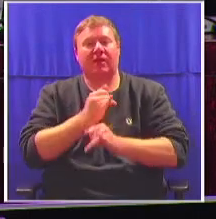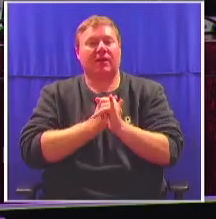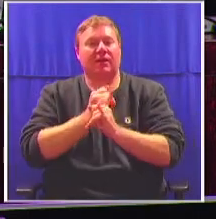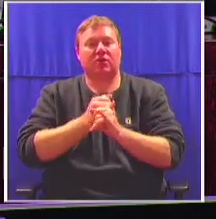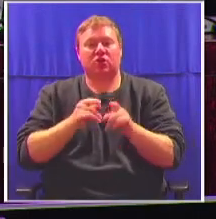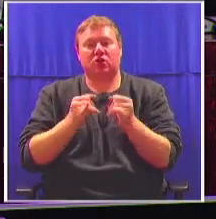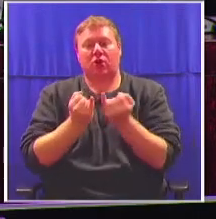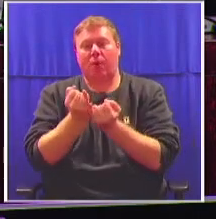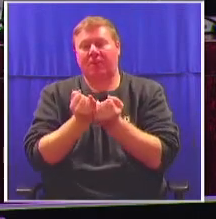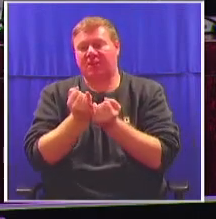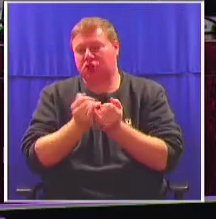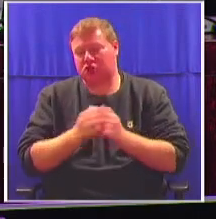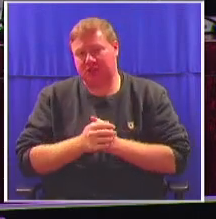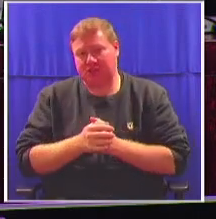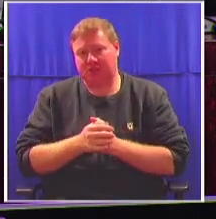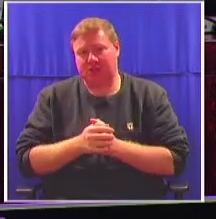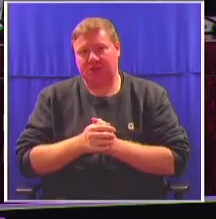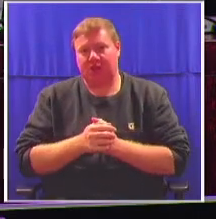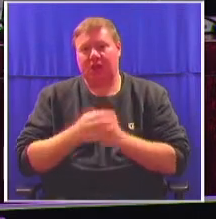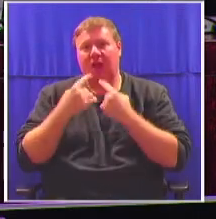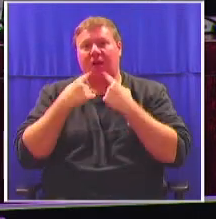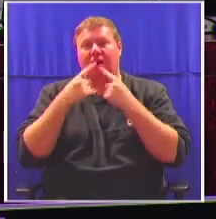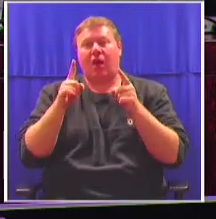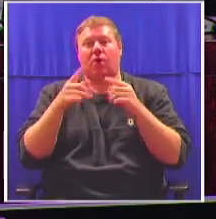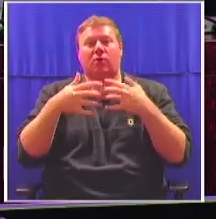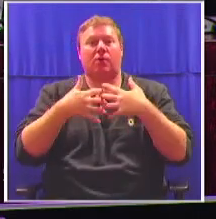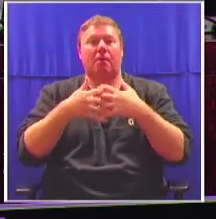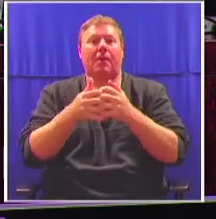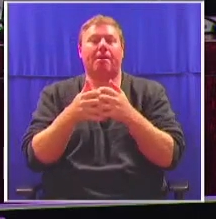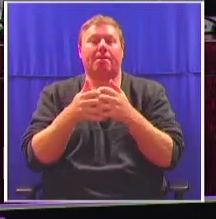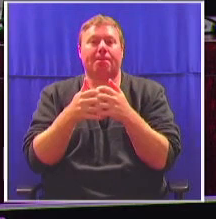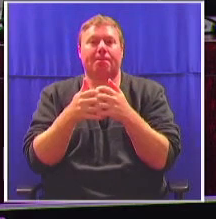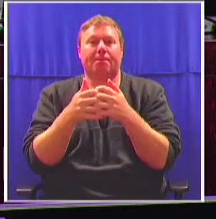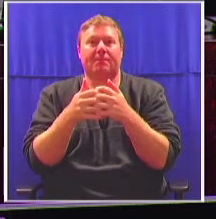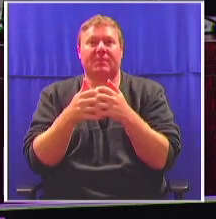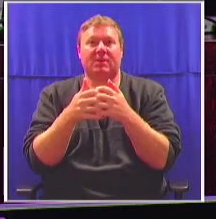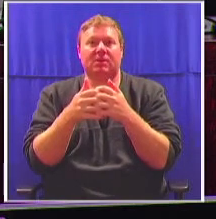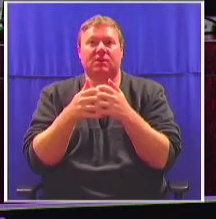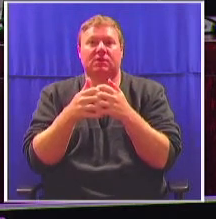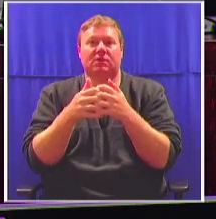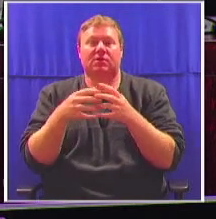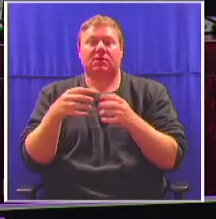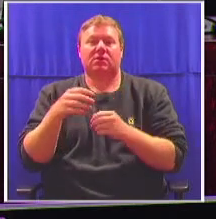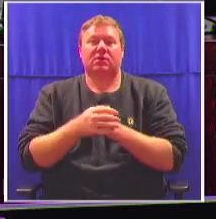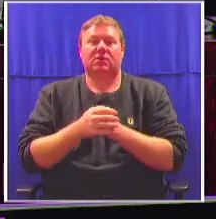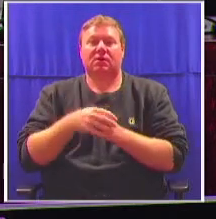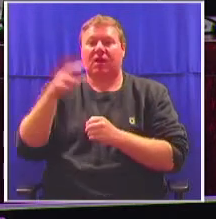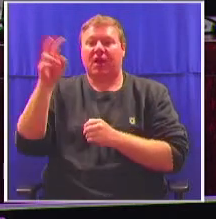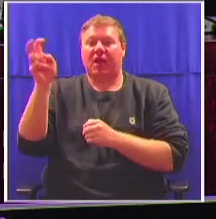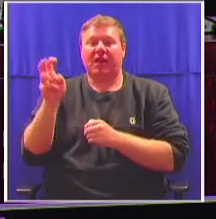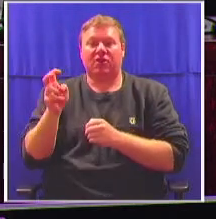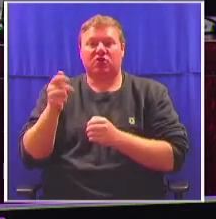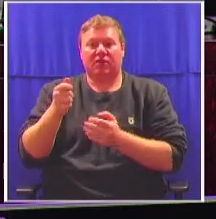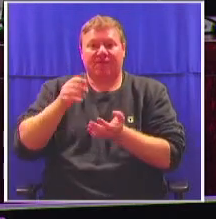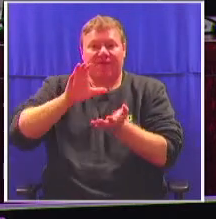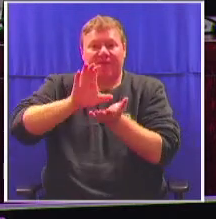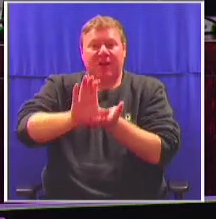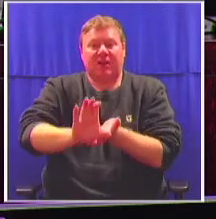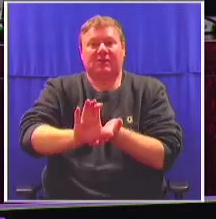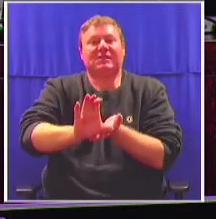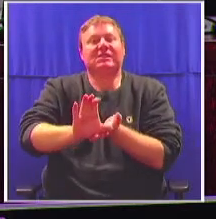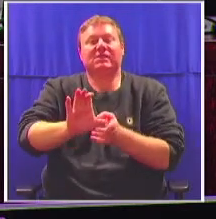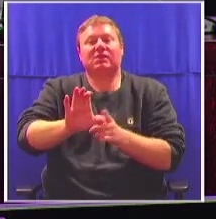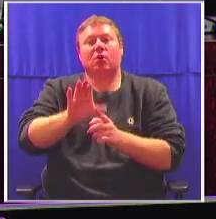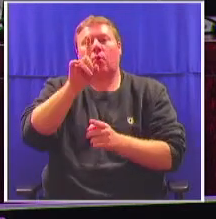Competition recently announced the establishment of an energy resilient fund of 1.3